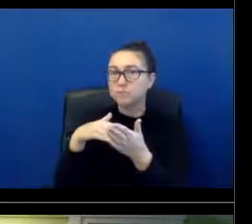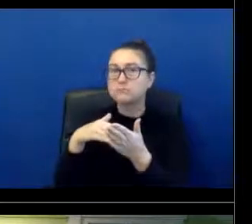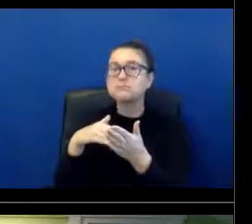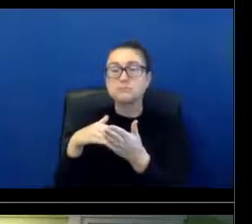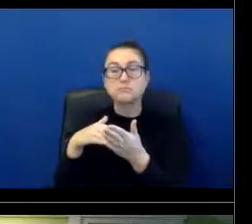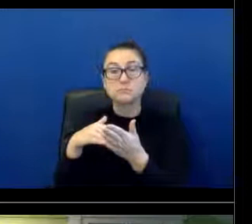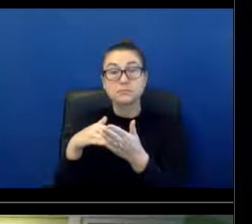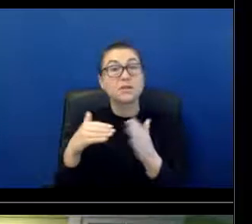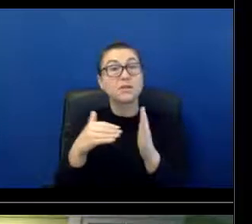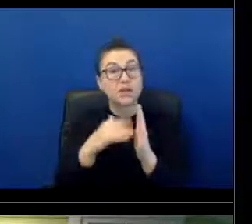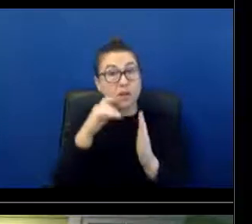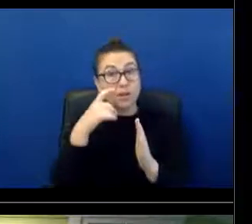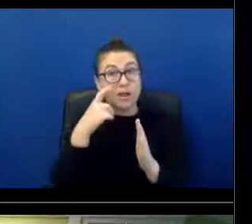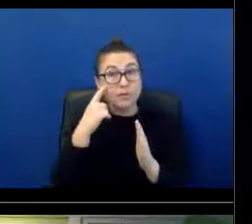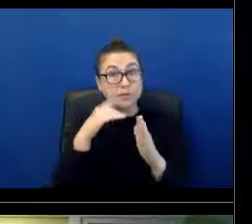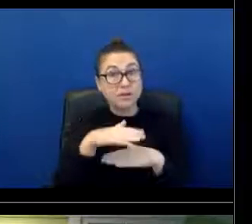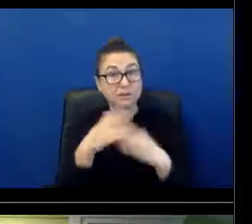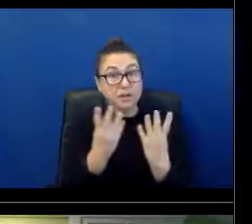we?